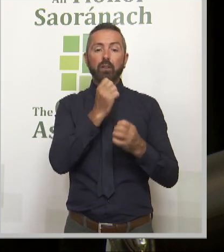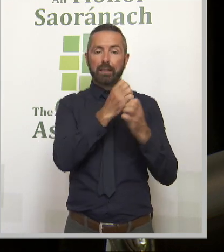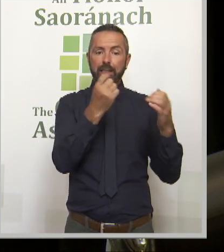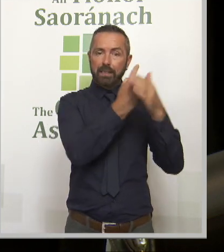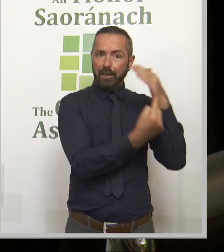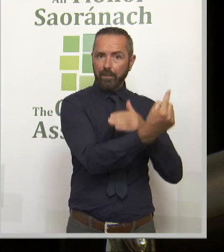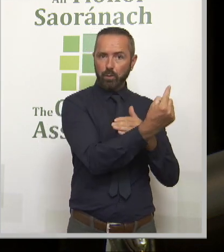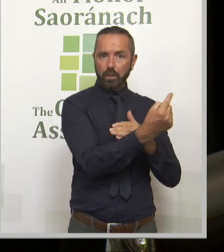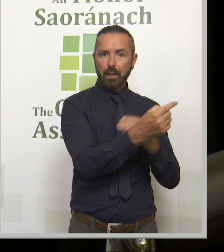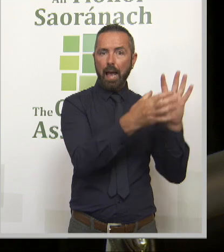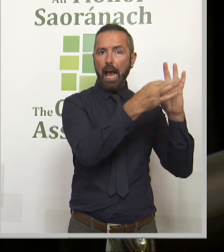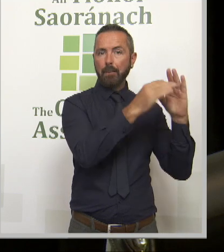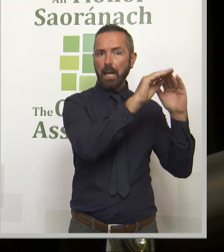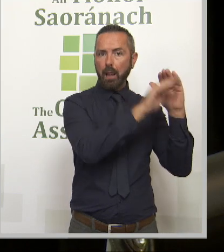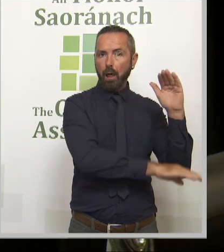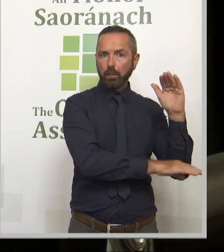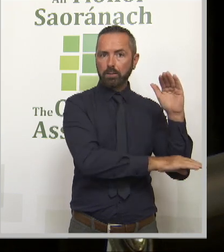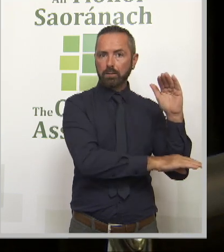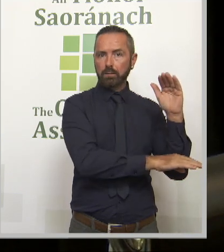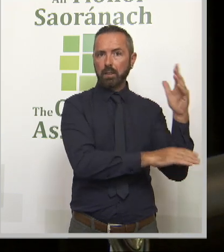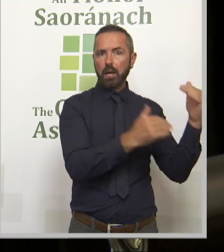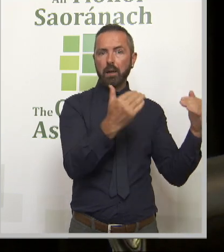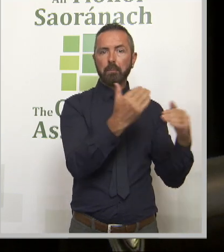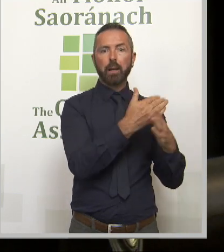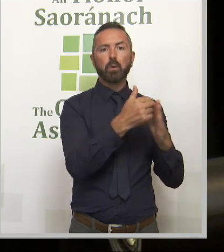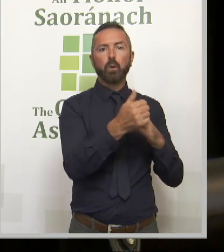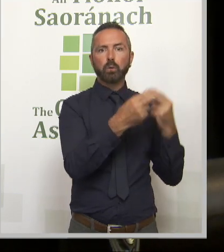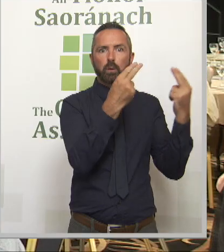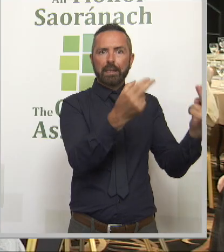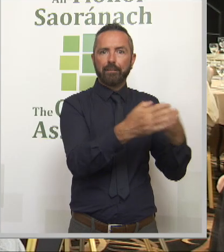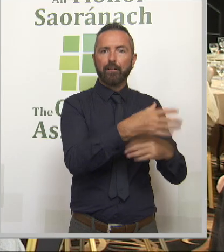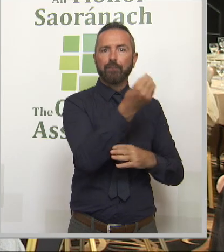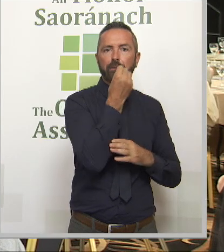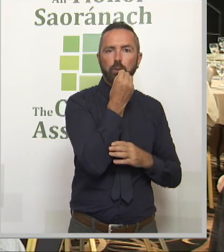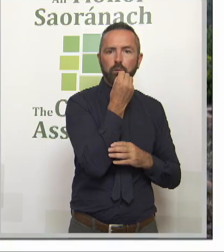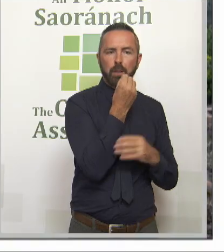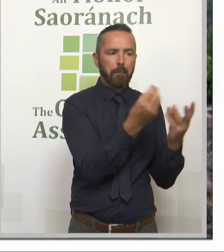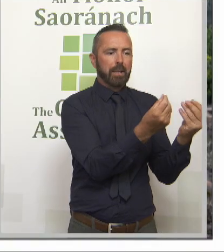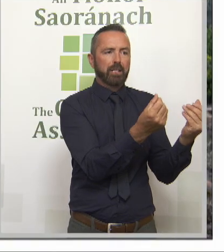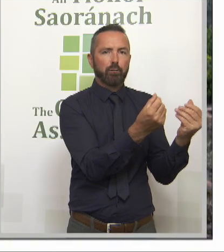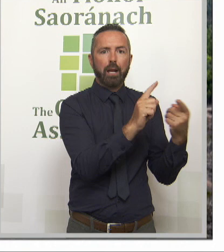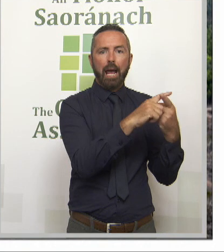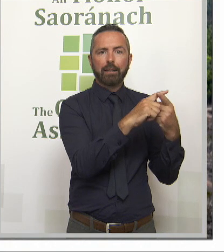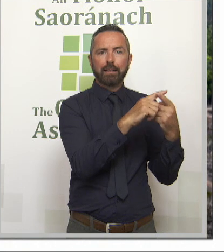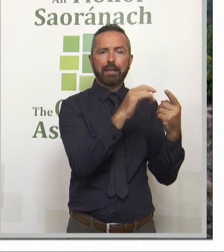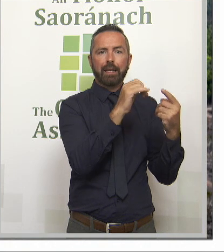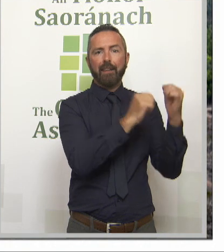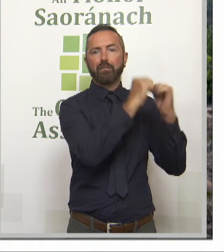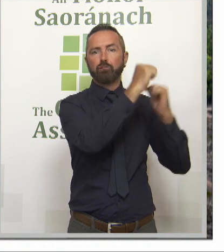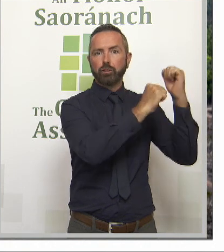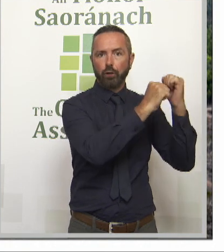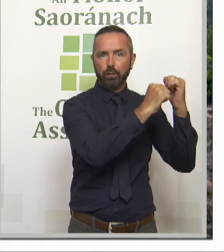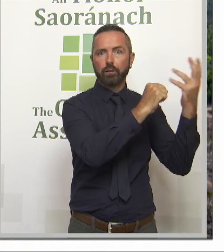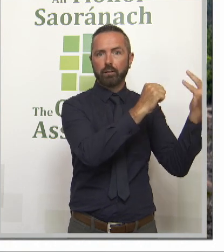loss is being driven by our ever-increasing need for food, raw materials, and infrastructure, so that we're